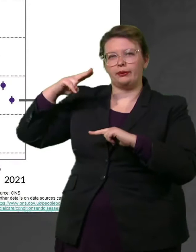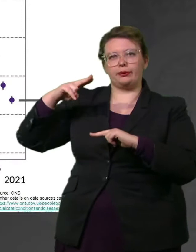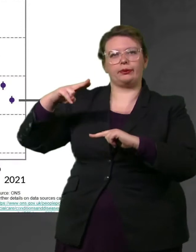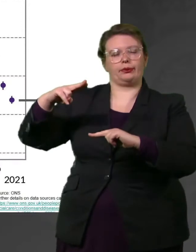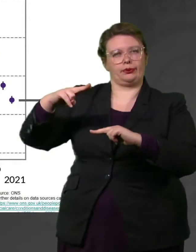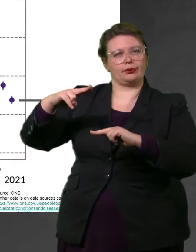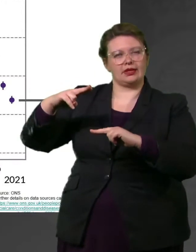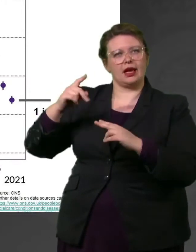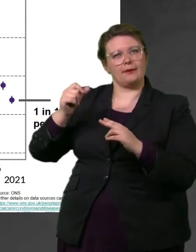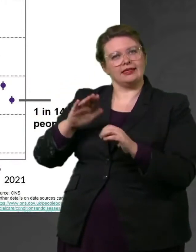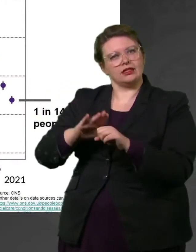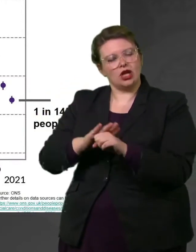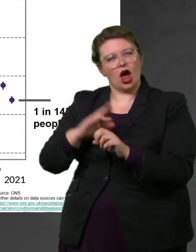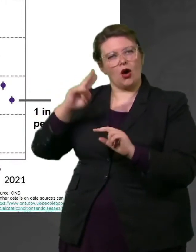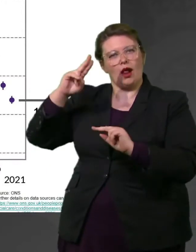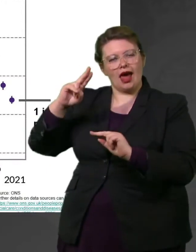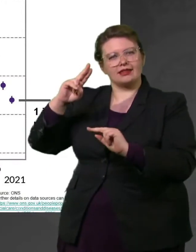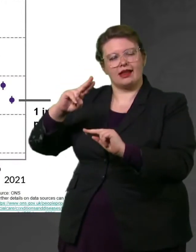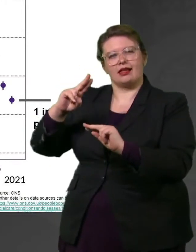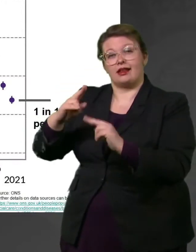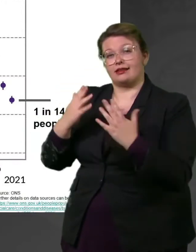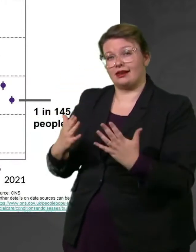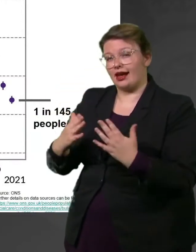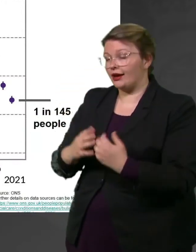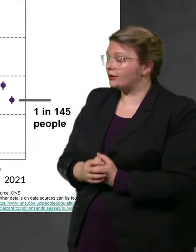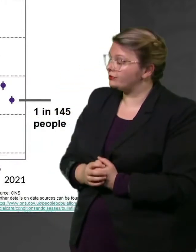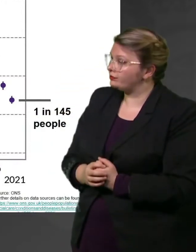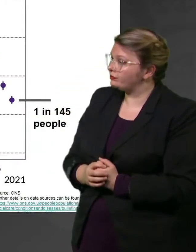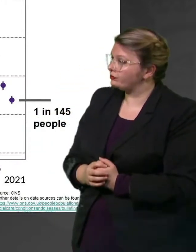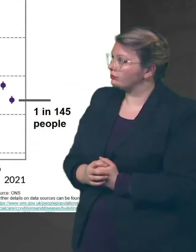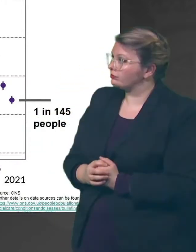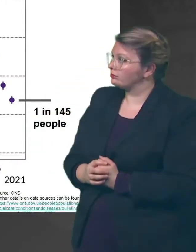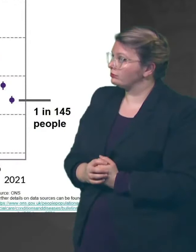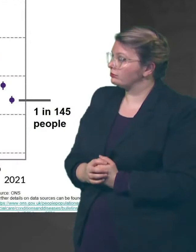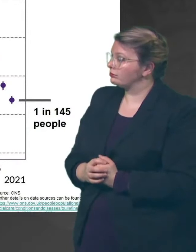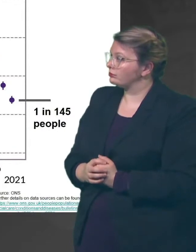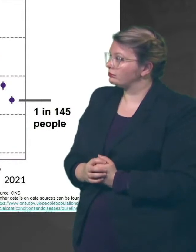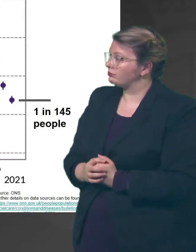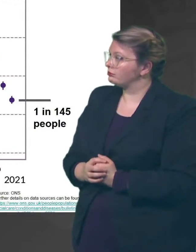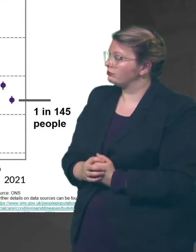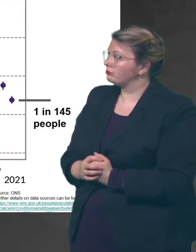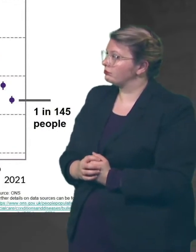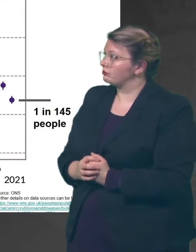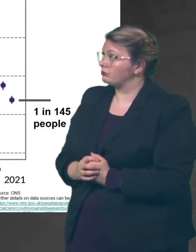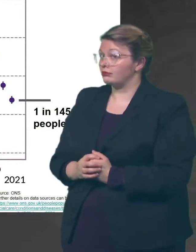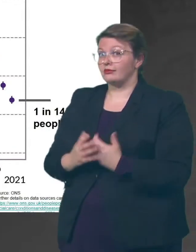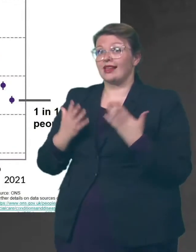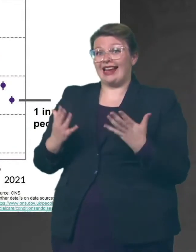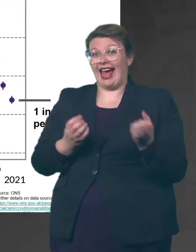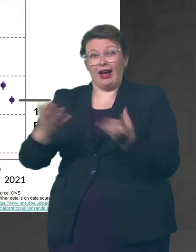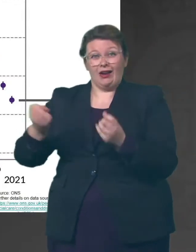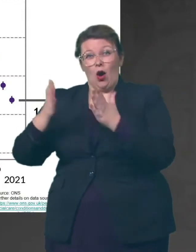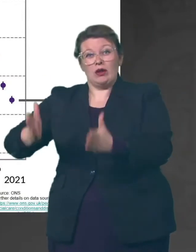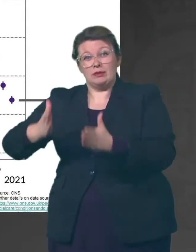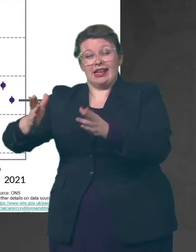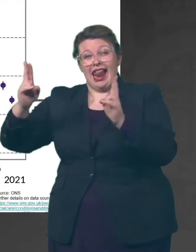on the NHS has lifted somewhat, means that the UK Chief Medical Officers have agreed that the UK alert